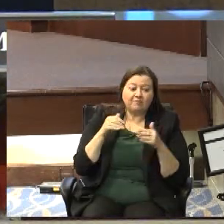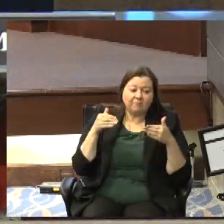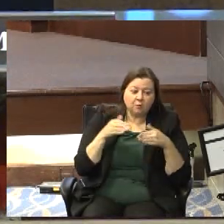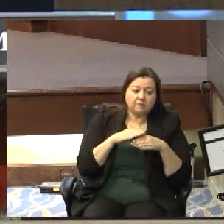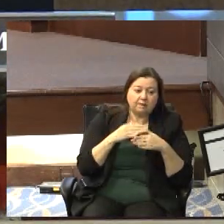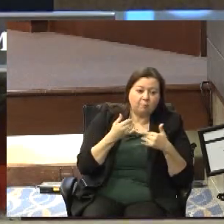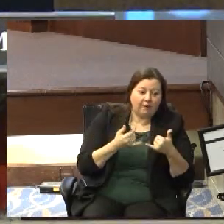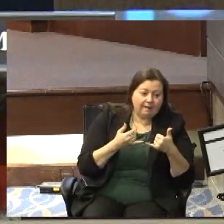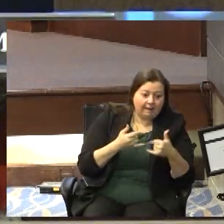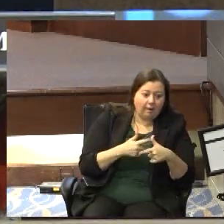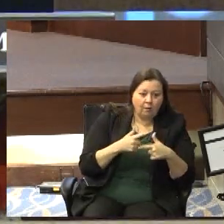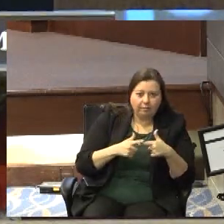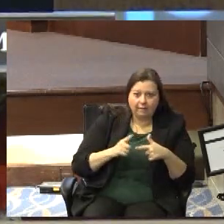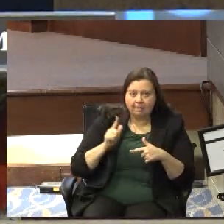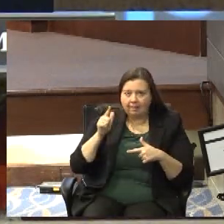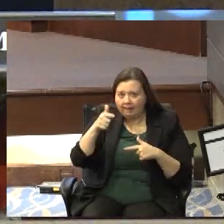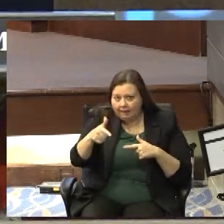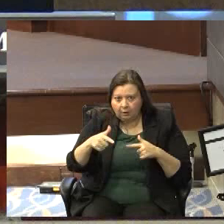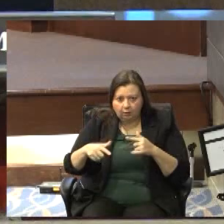the increment is generated